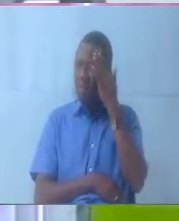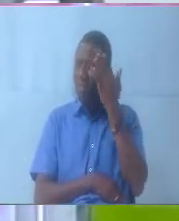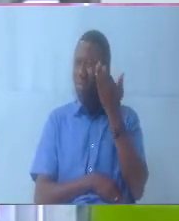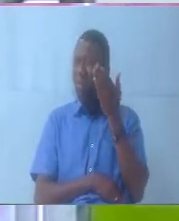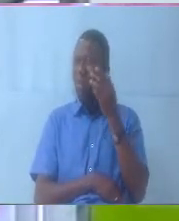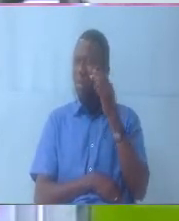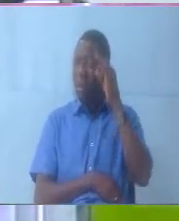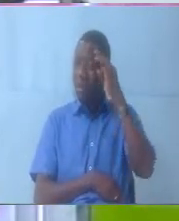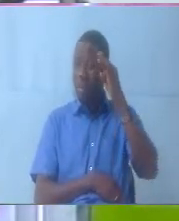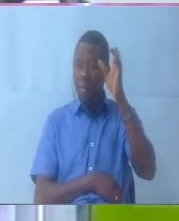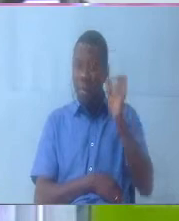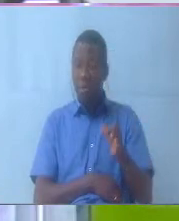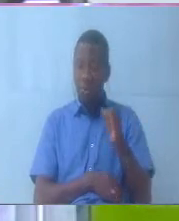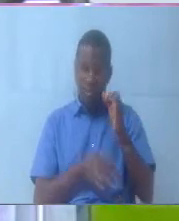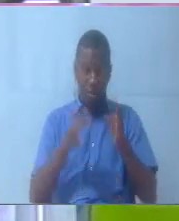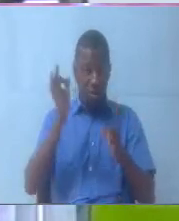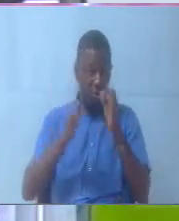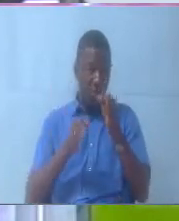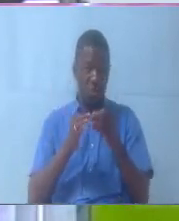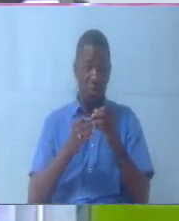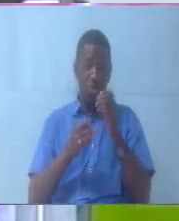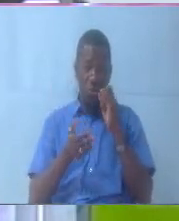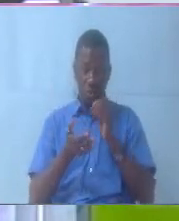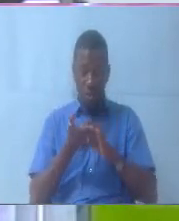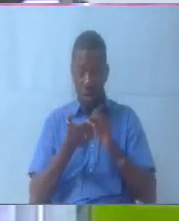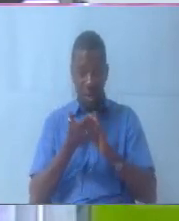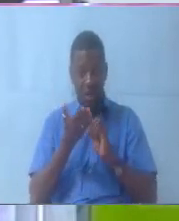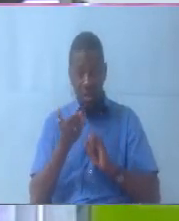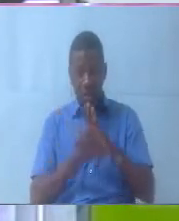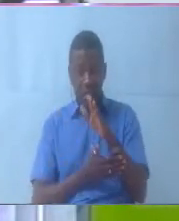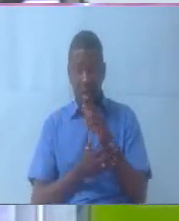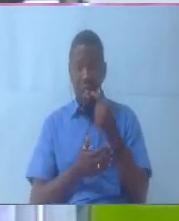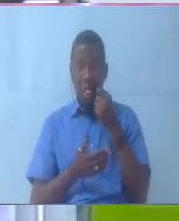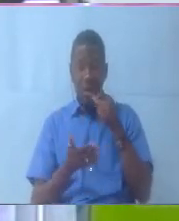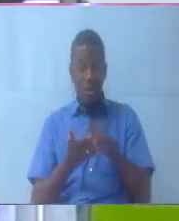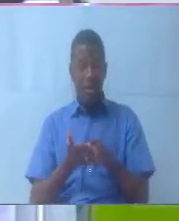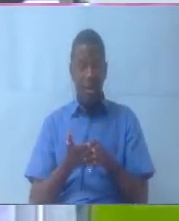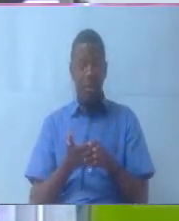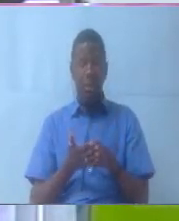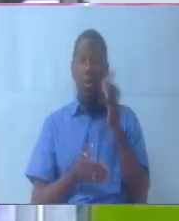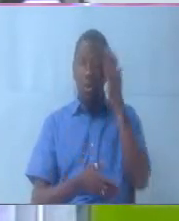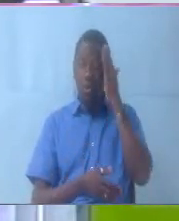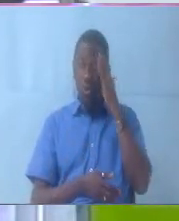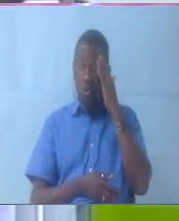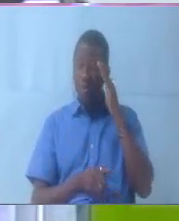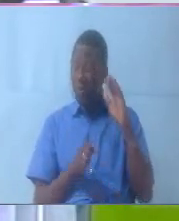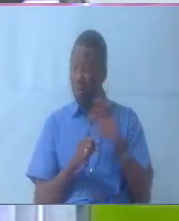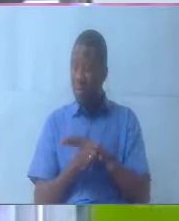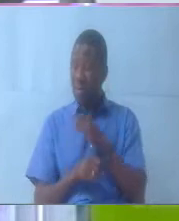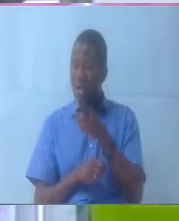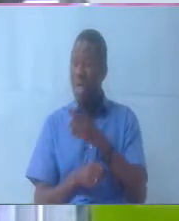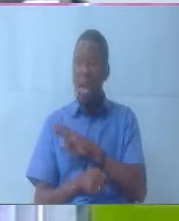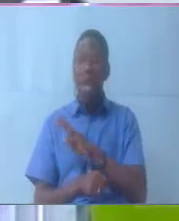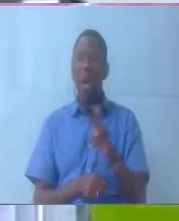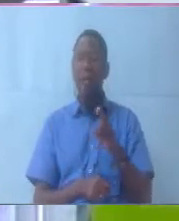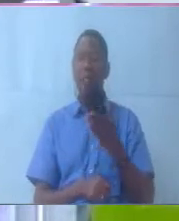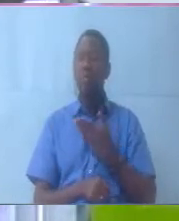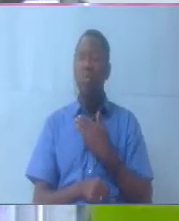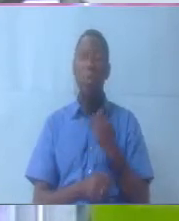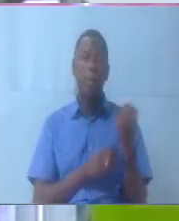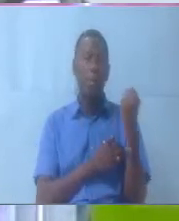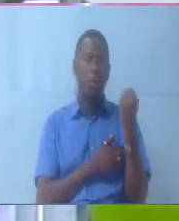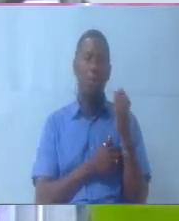issue such a letter, knowing fully well that they had no power to issue such a letter, even if they